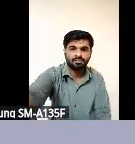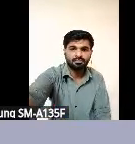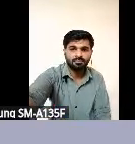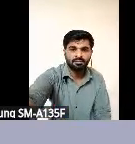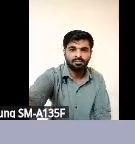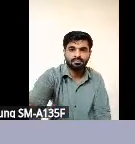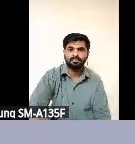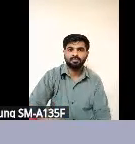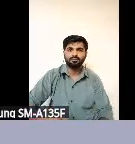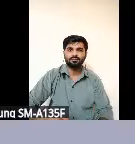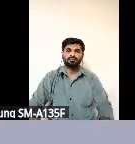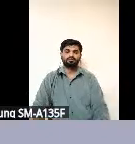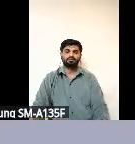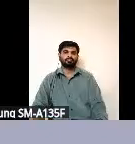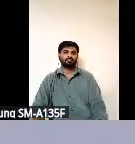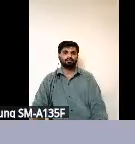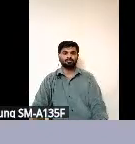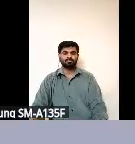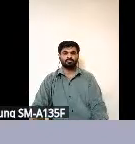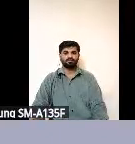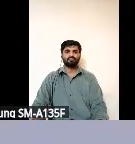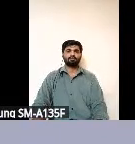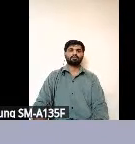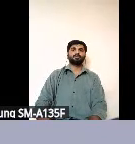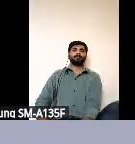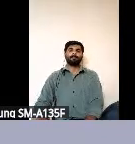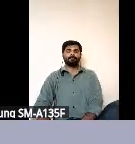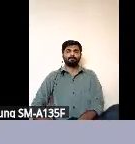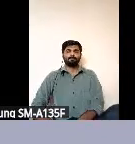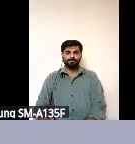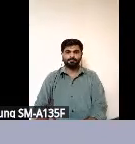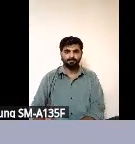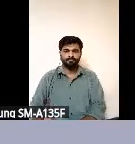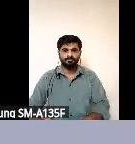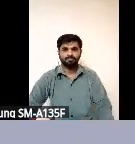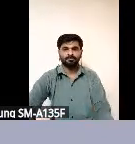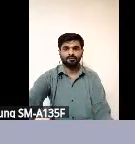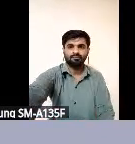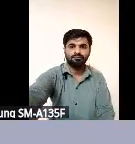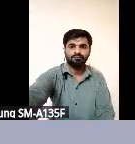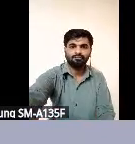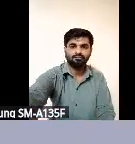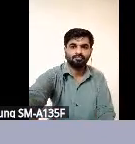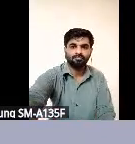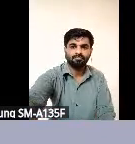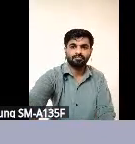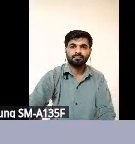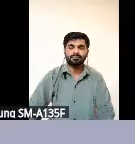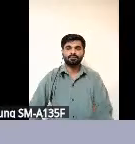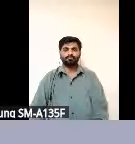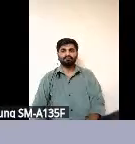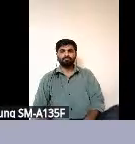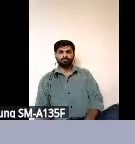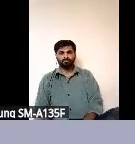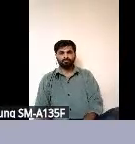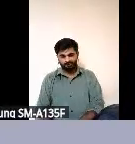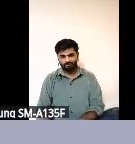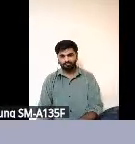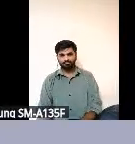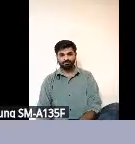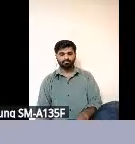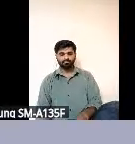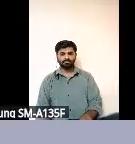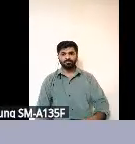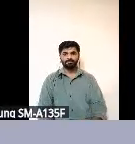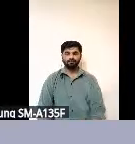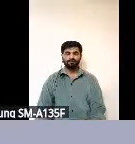uh, thalassemia or sickle cell anemia or those individual disabilities that are mentioned in the schedule, they are clubbed